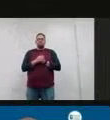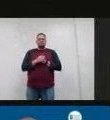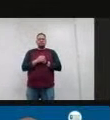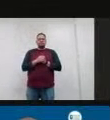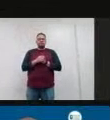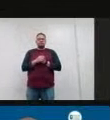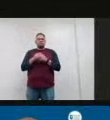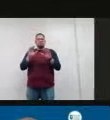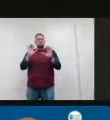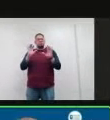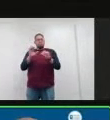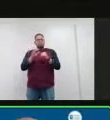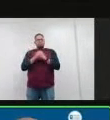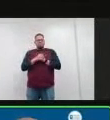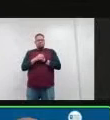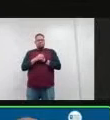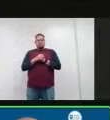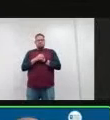So,